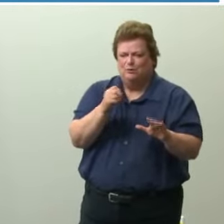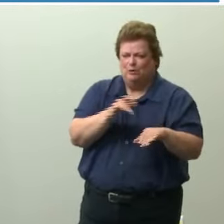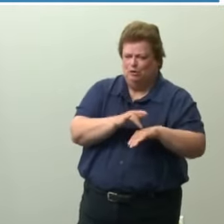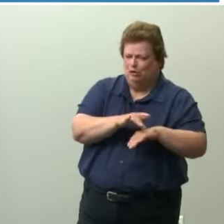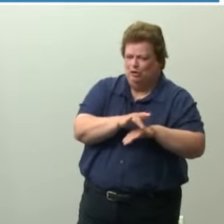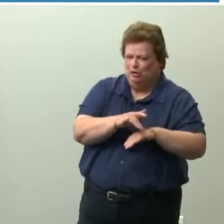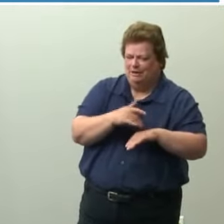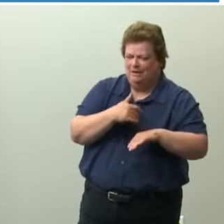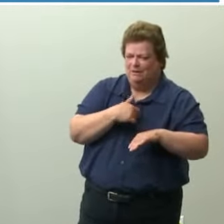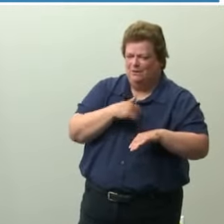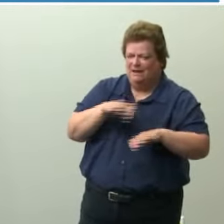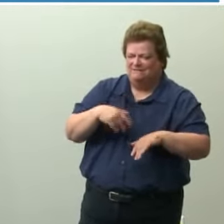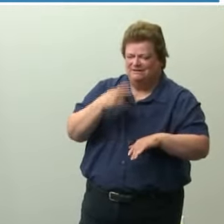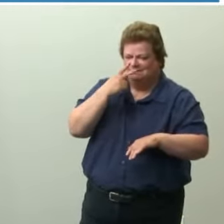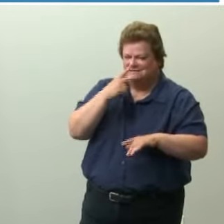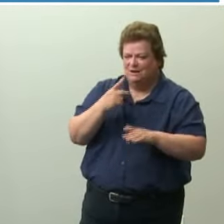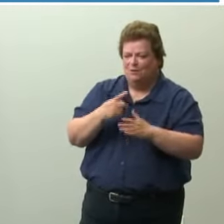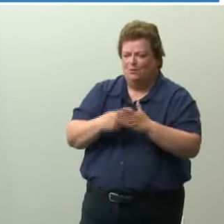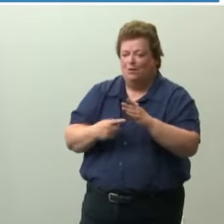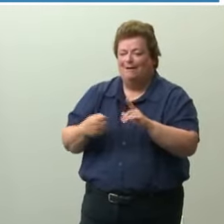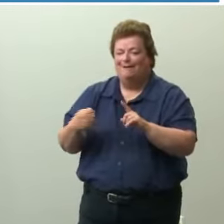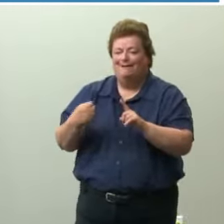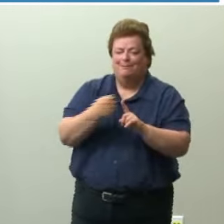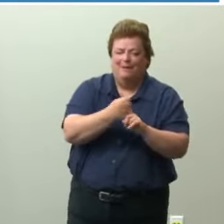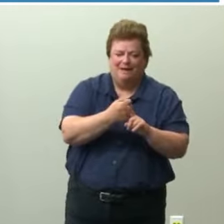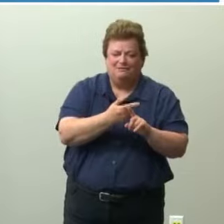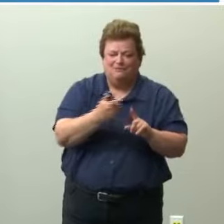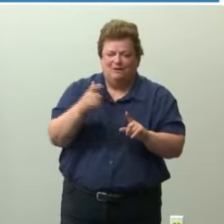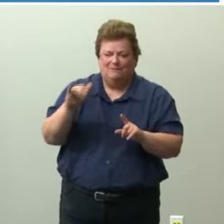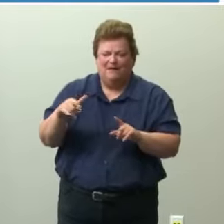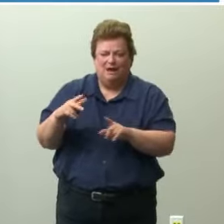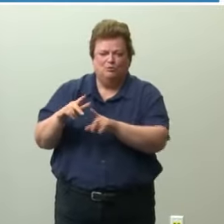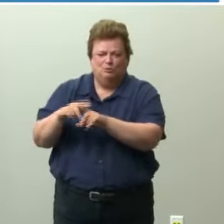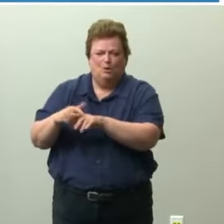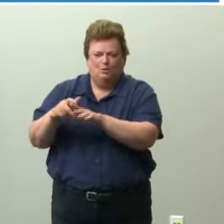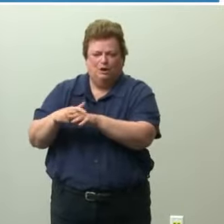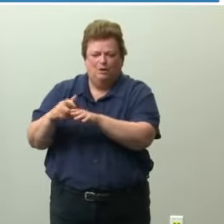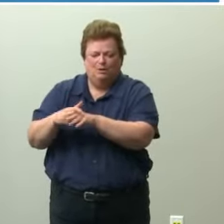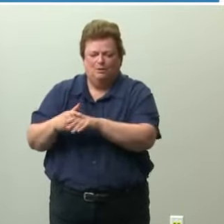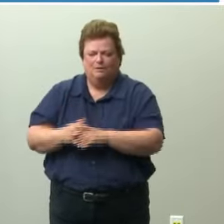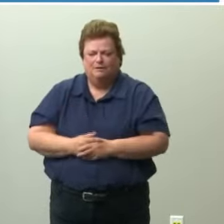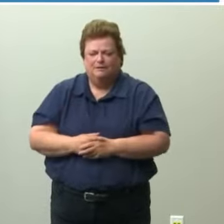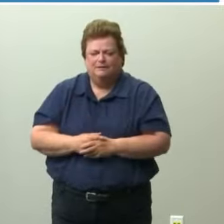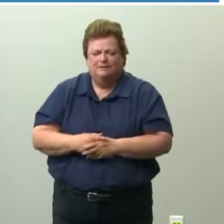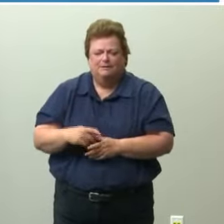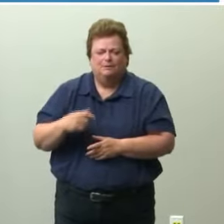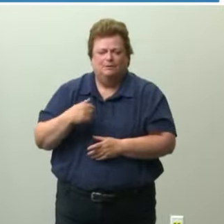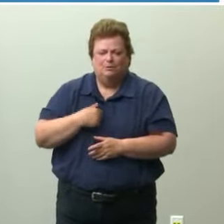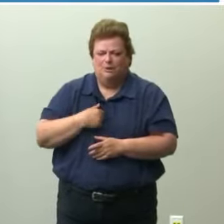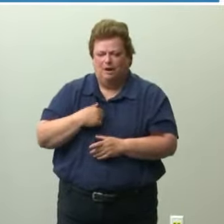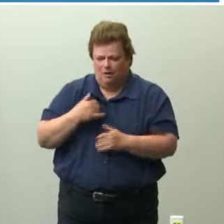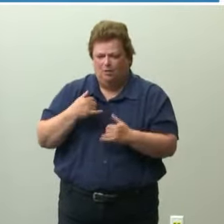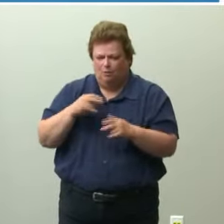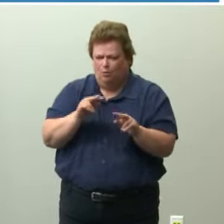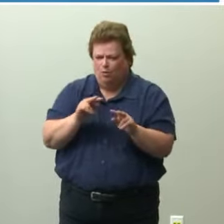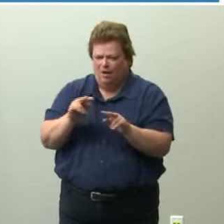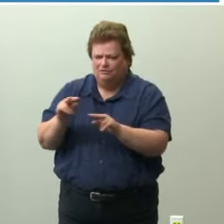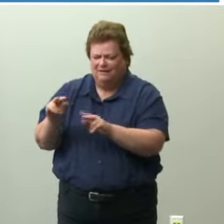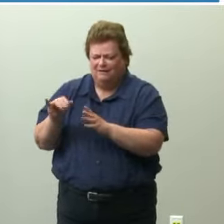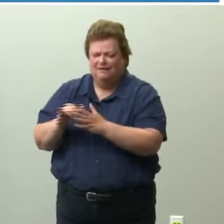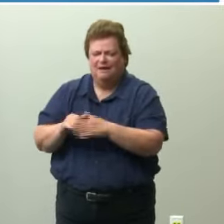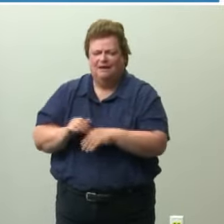see much impact from the rodeo, and we're really monitoring for that. Where